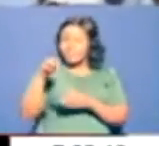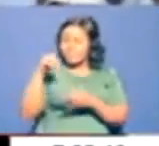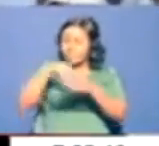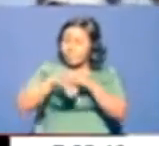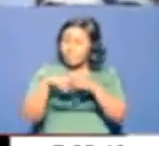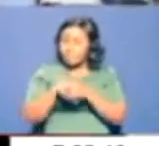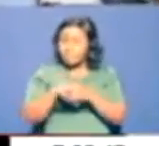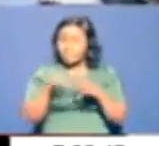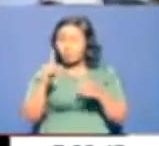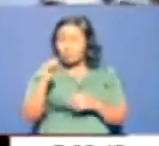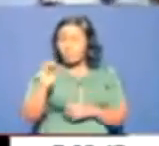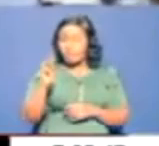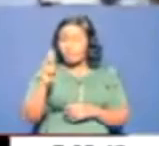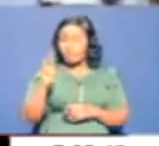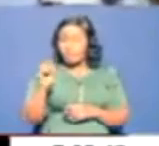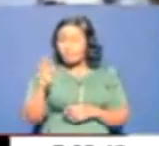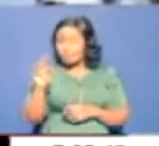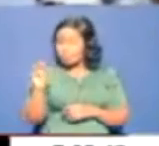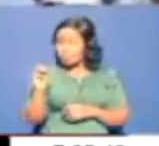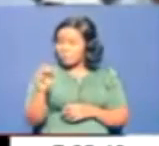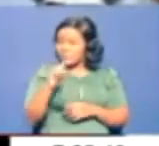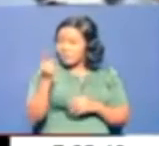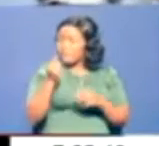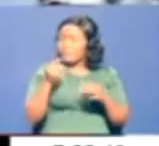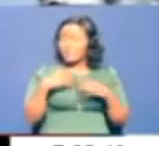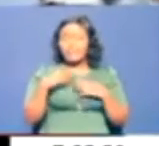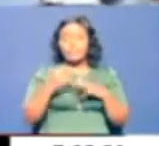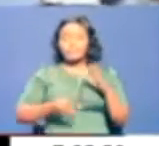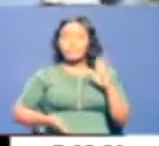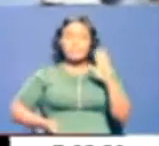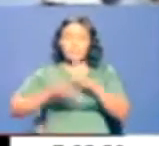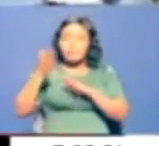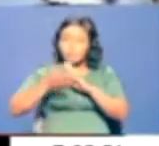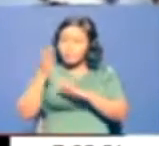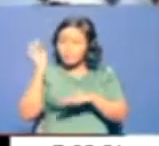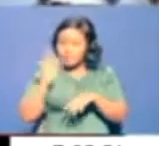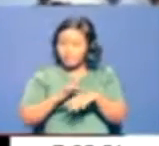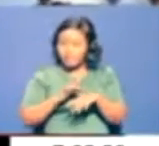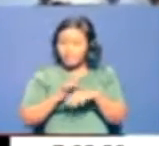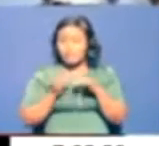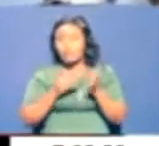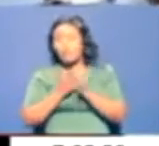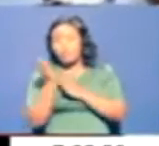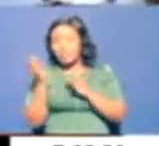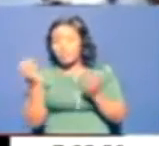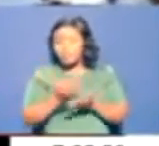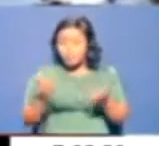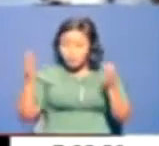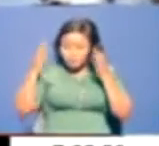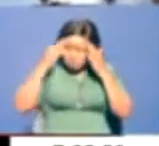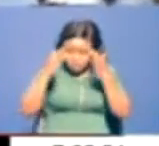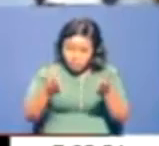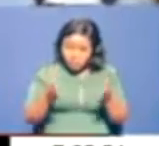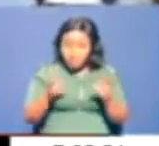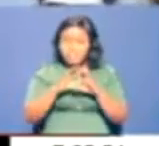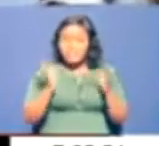in deworming, one has immediate effects in terms of children concentrating in class, in terms of